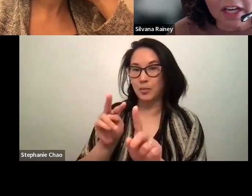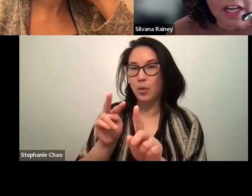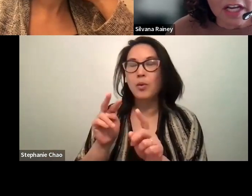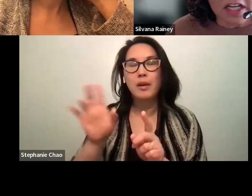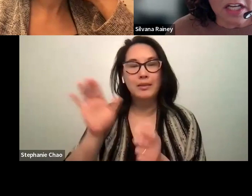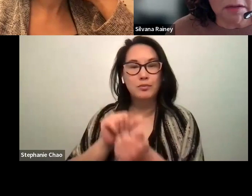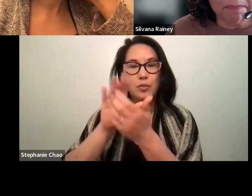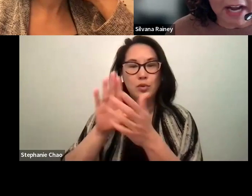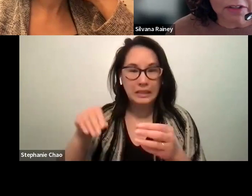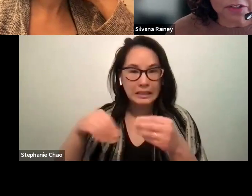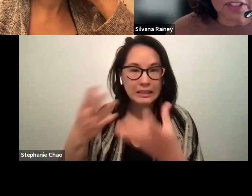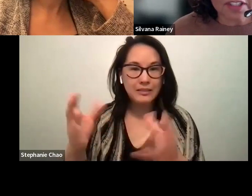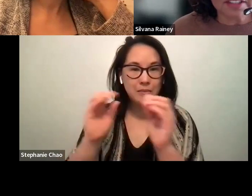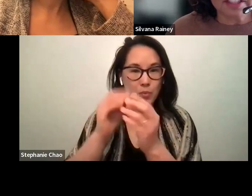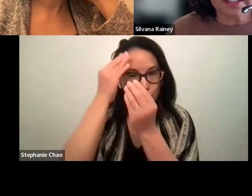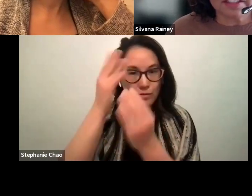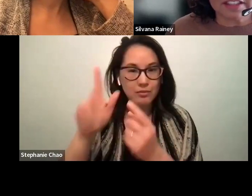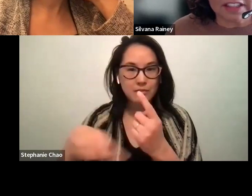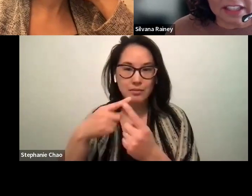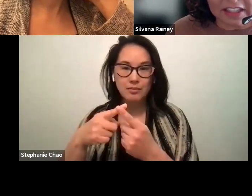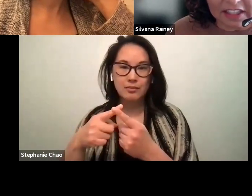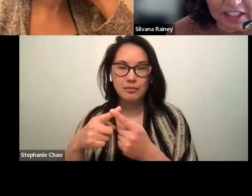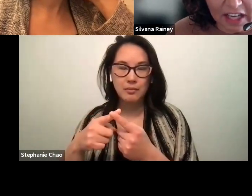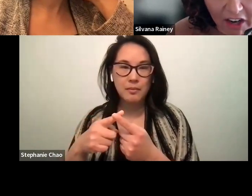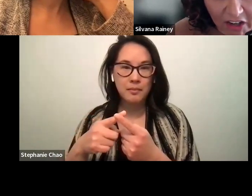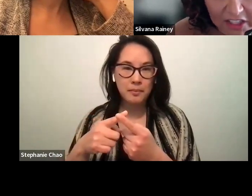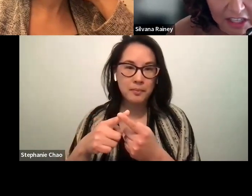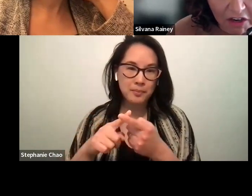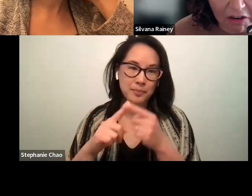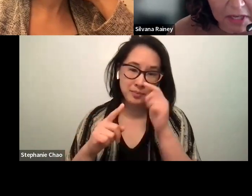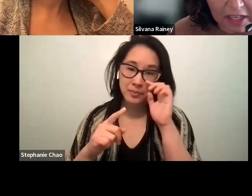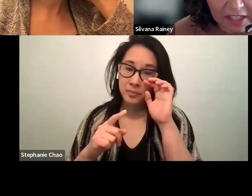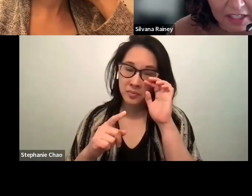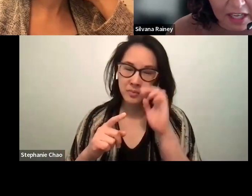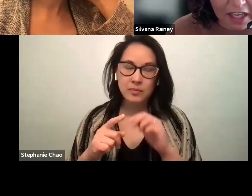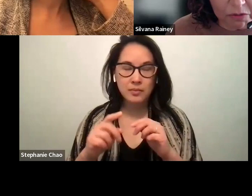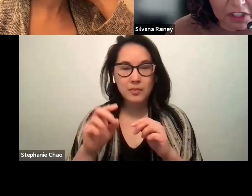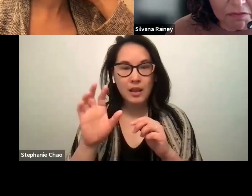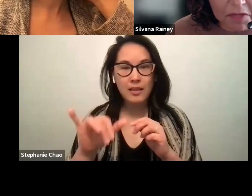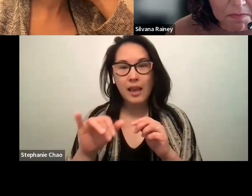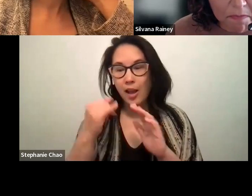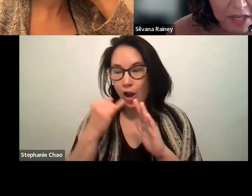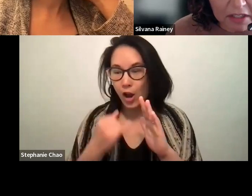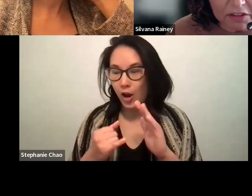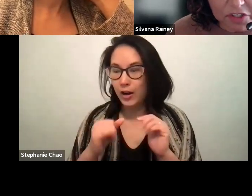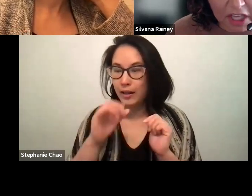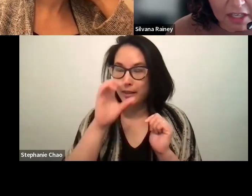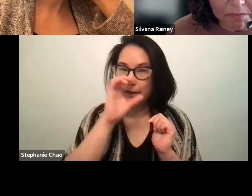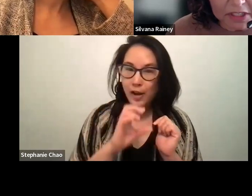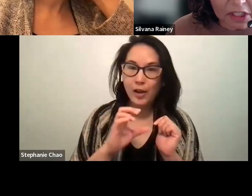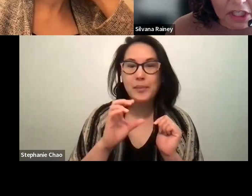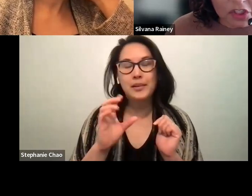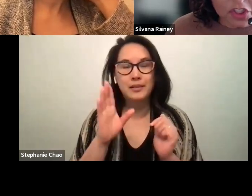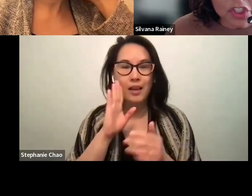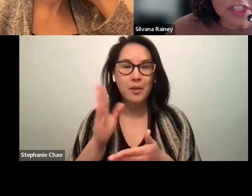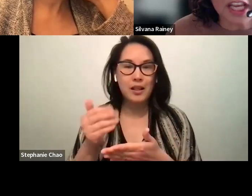information about the art, the comic, it would give me a better understanding.